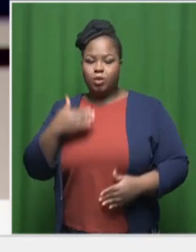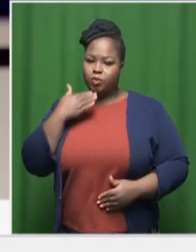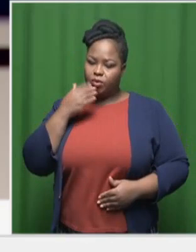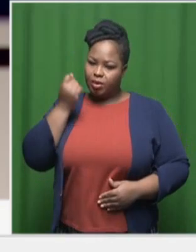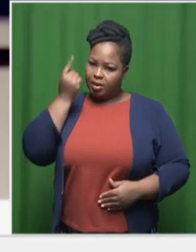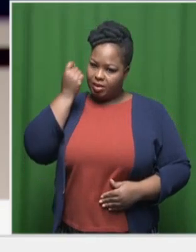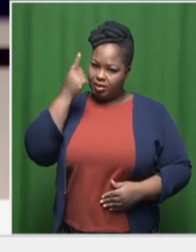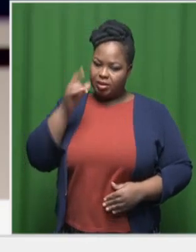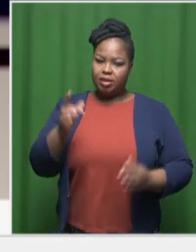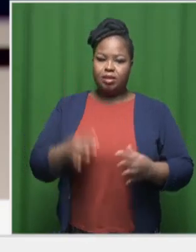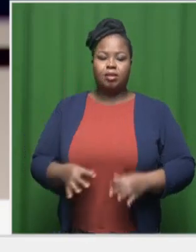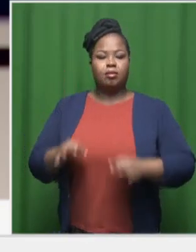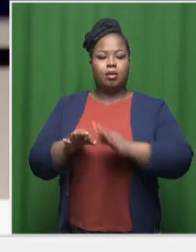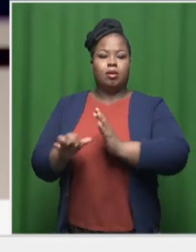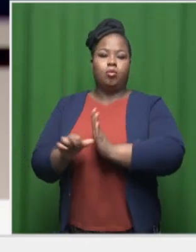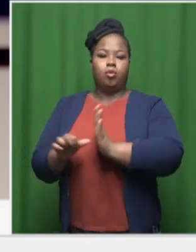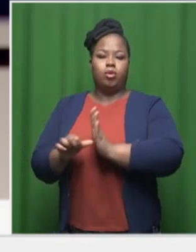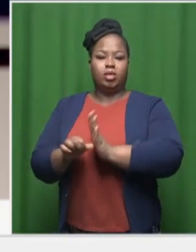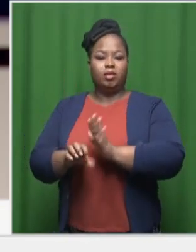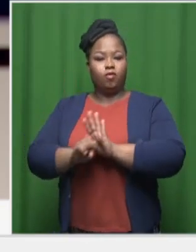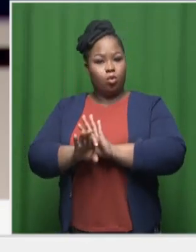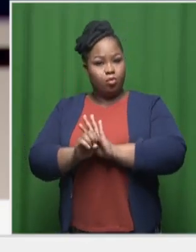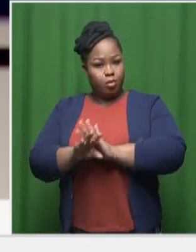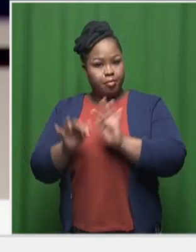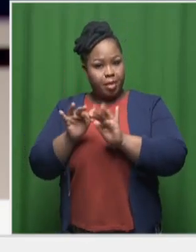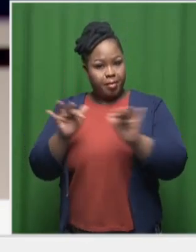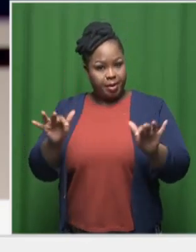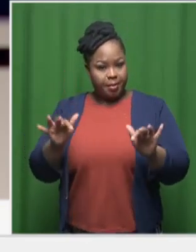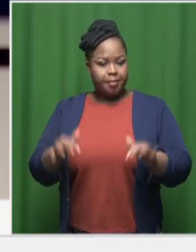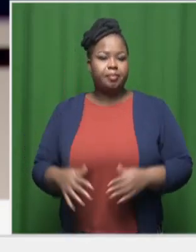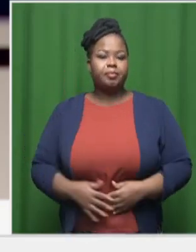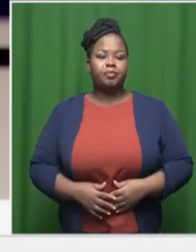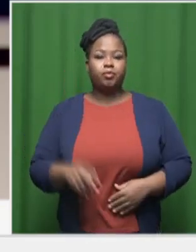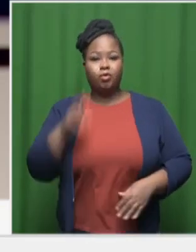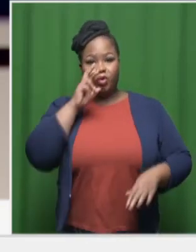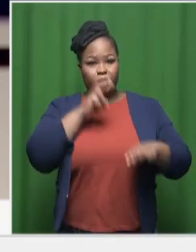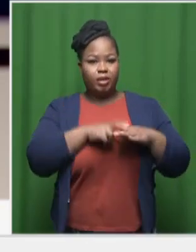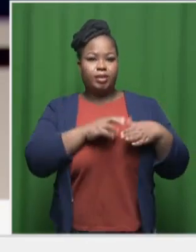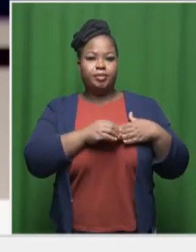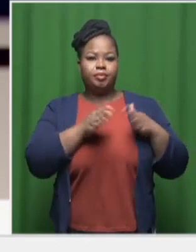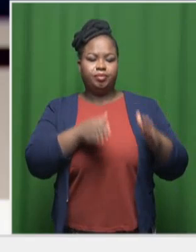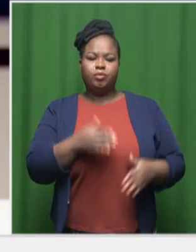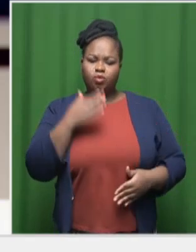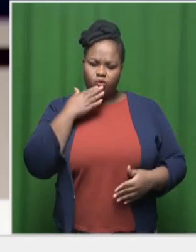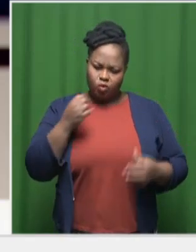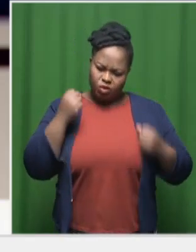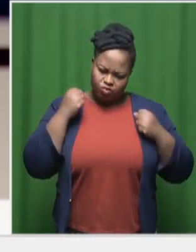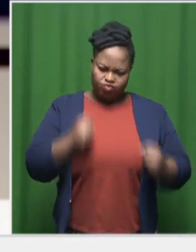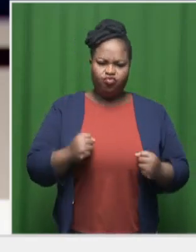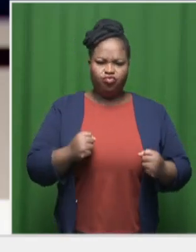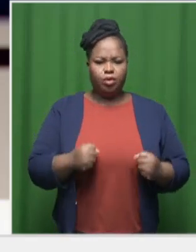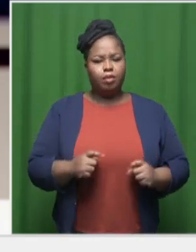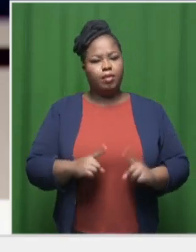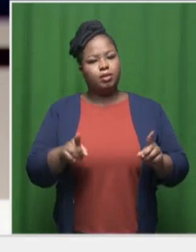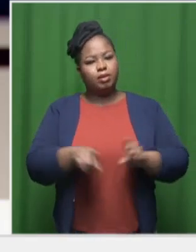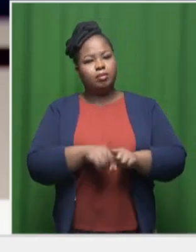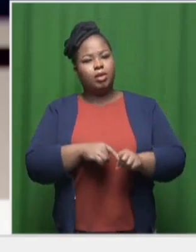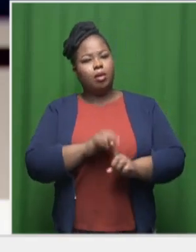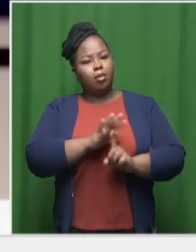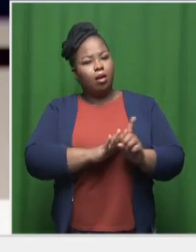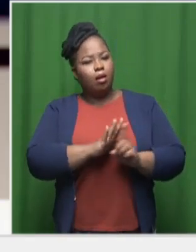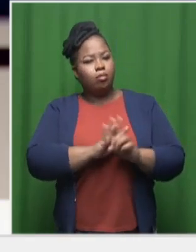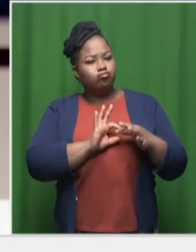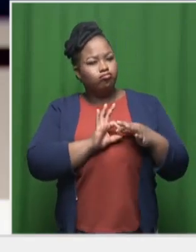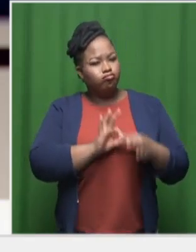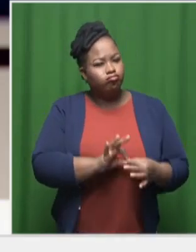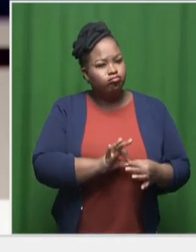the importance of public broadcasting. You need a leader that's going to be very firm but empathetic. You also need a